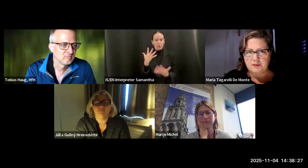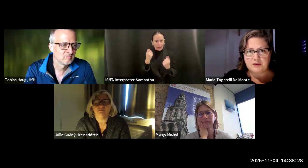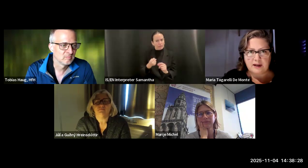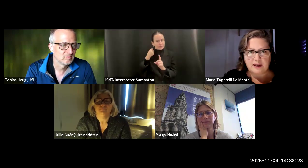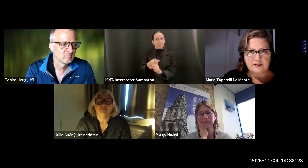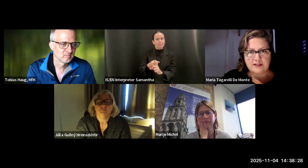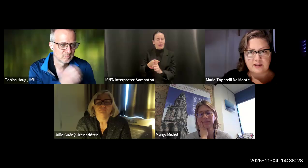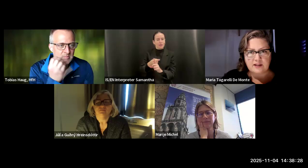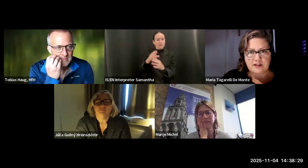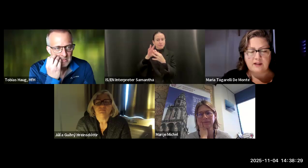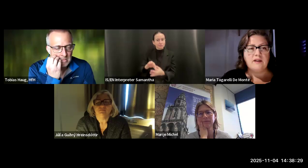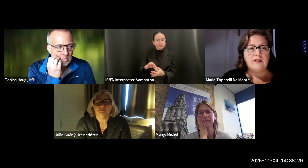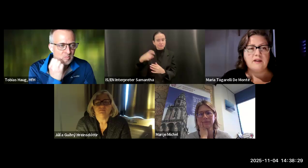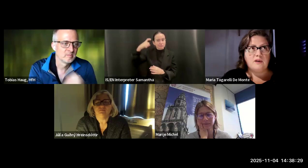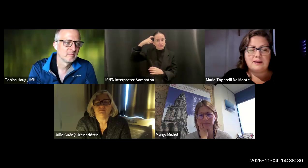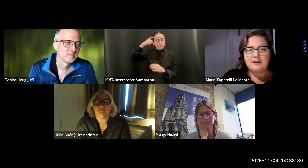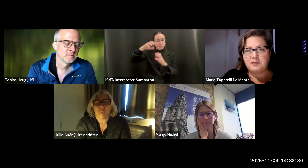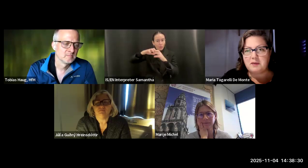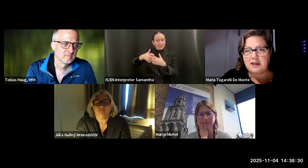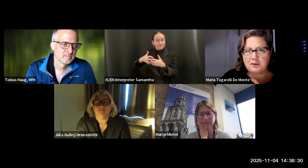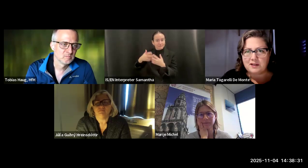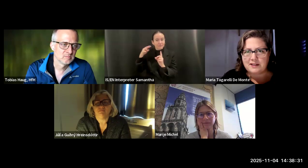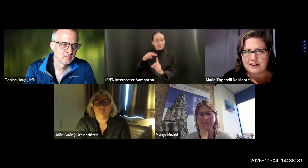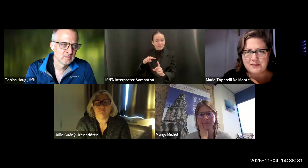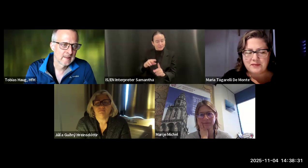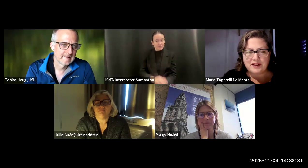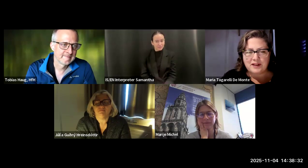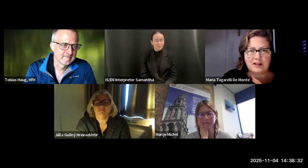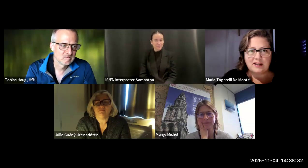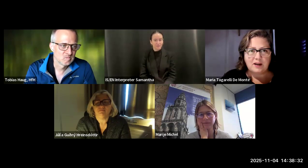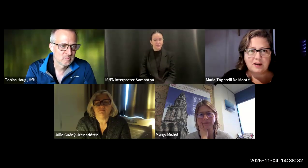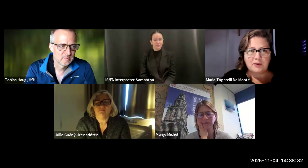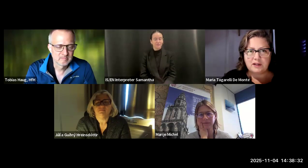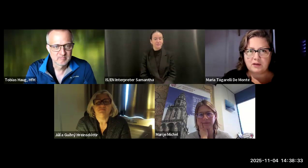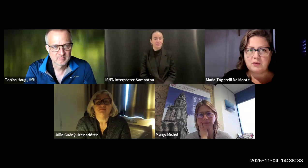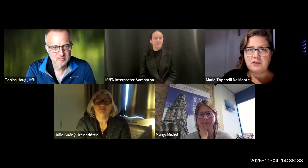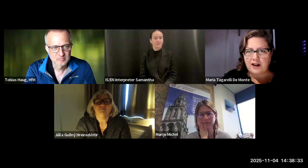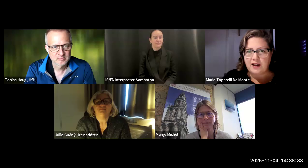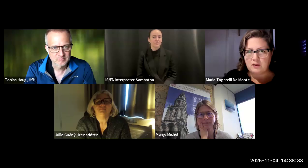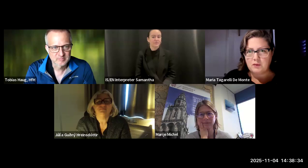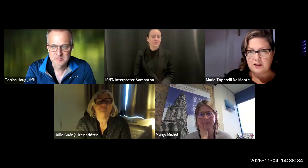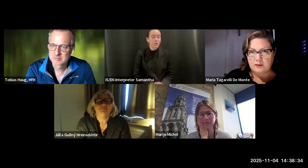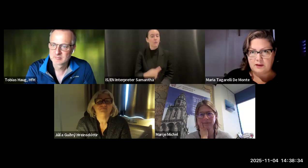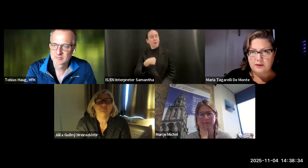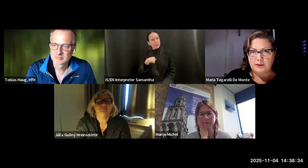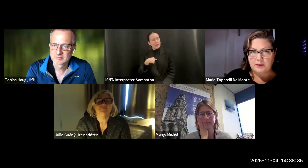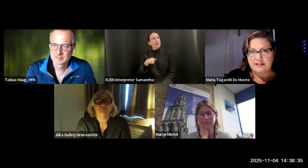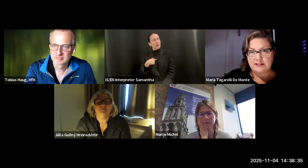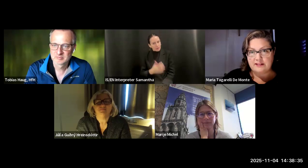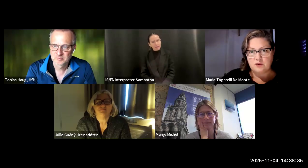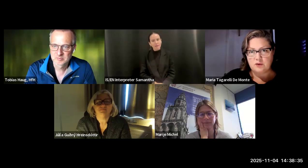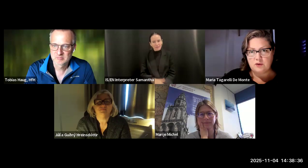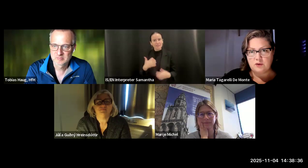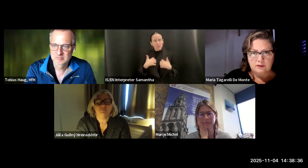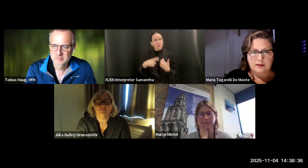the cognitive perspectives and stuff. So at least for me, it was a good opportunity to reflect on what we